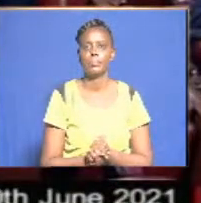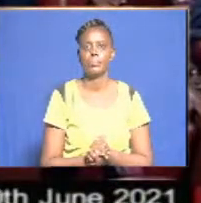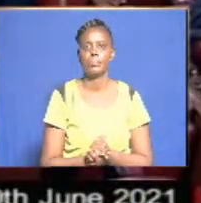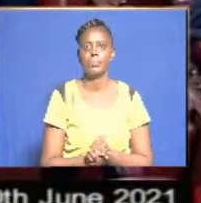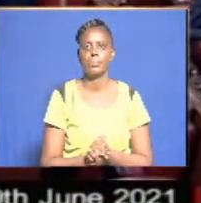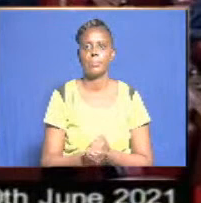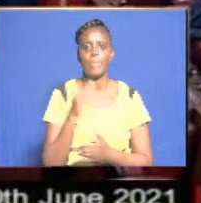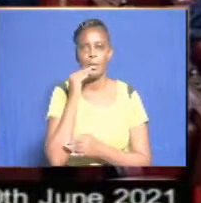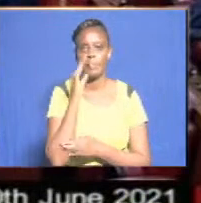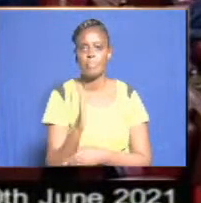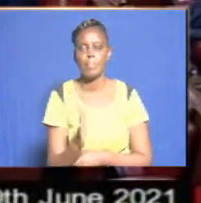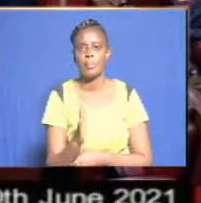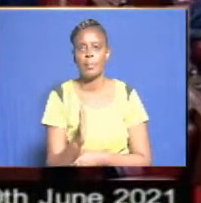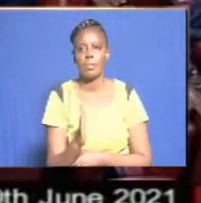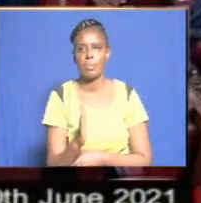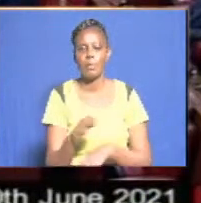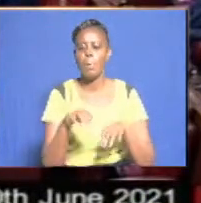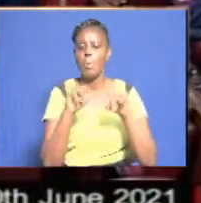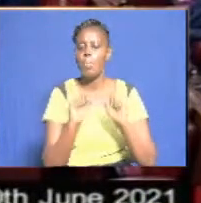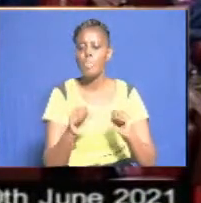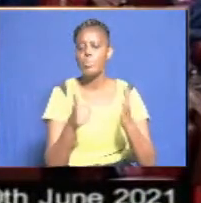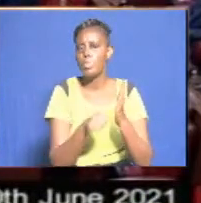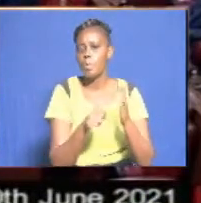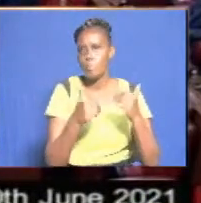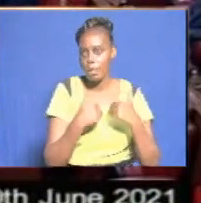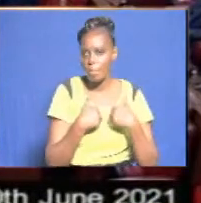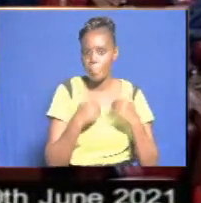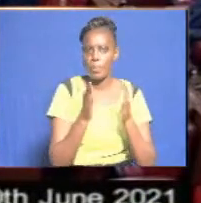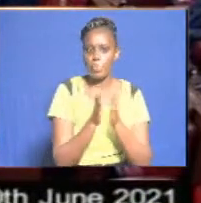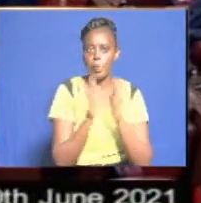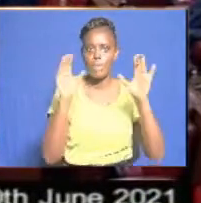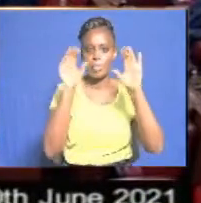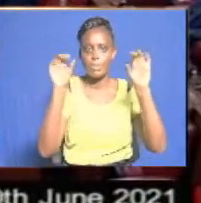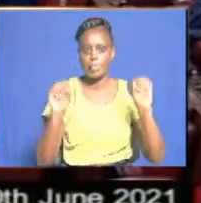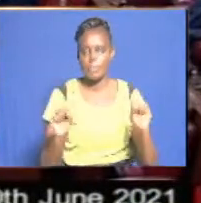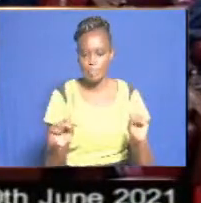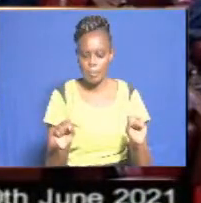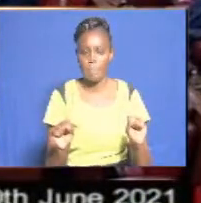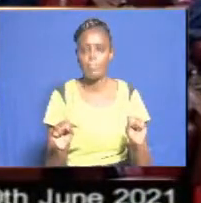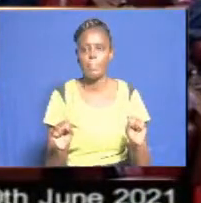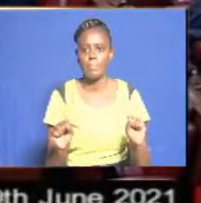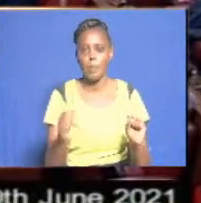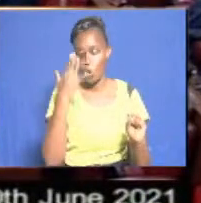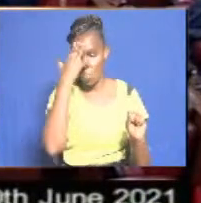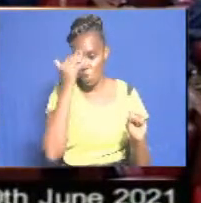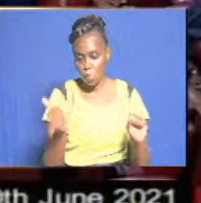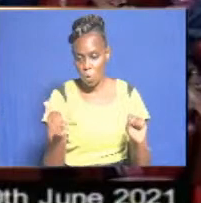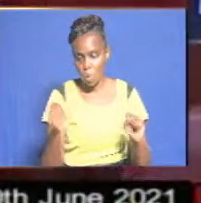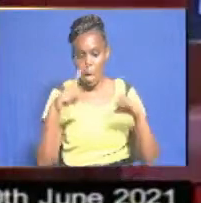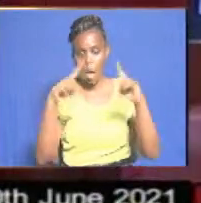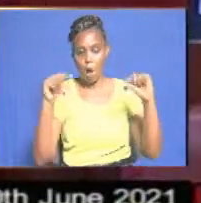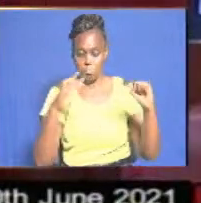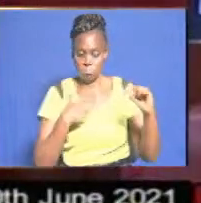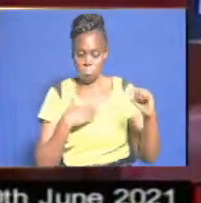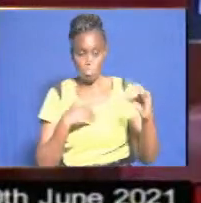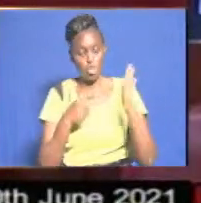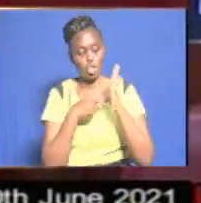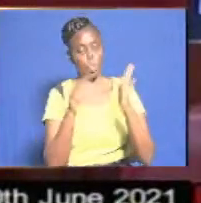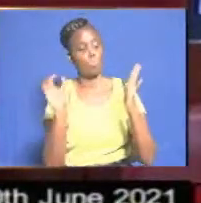Honorable Speaker, there could be a problem with the system because my gadget here doesn't show